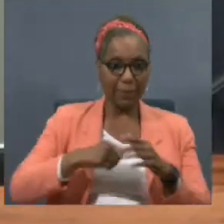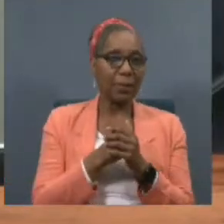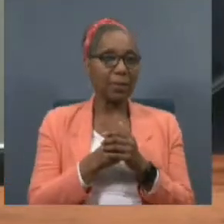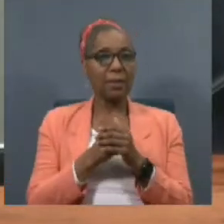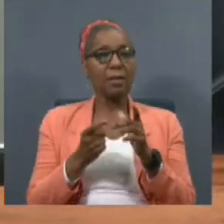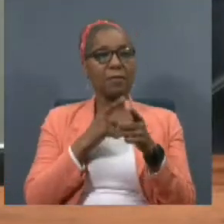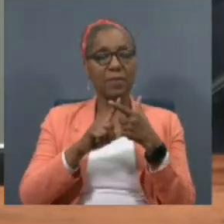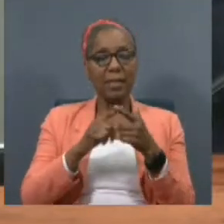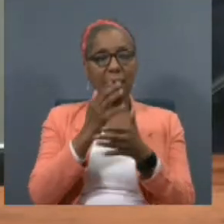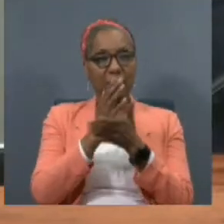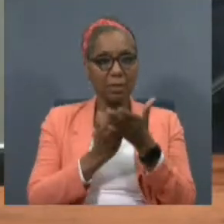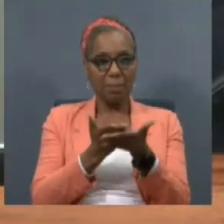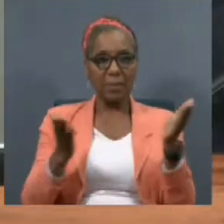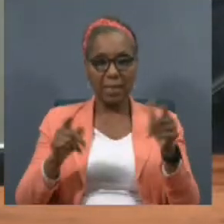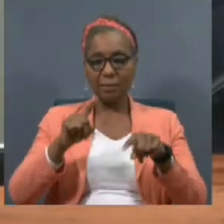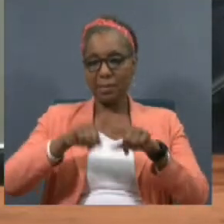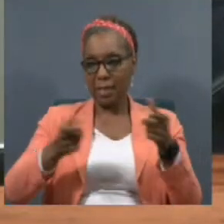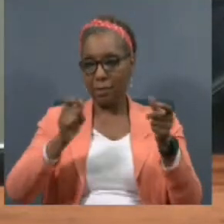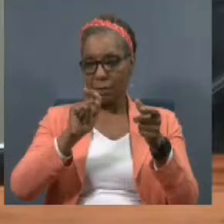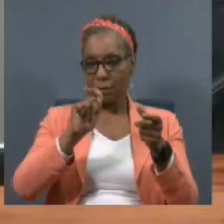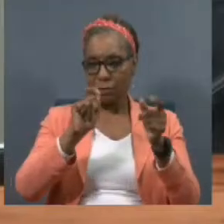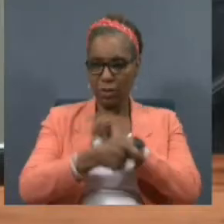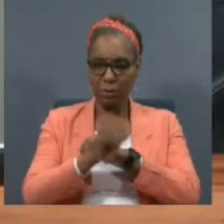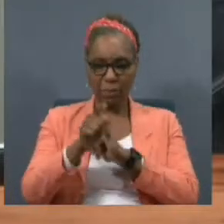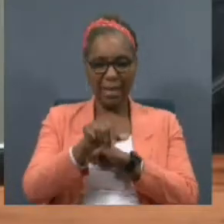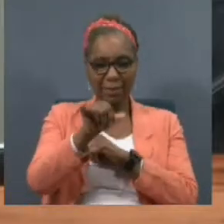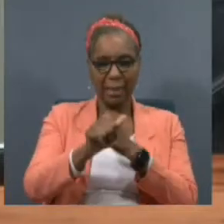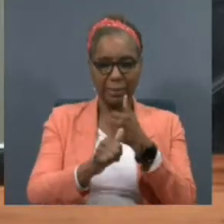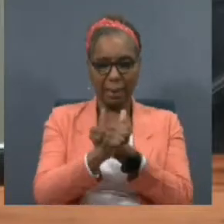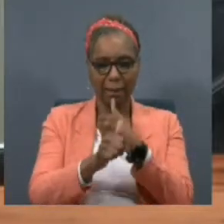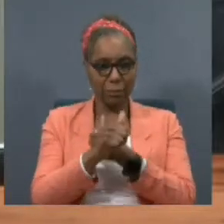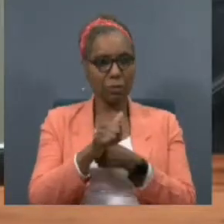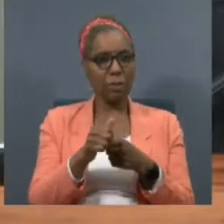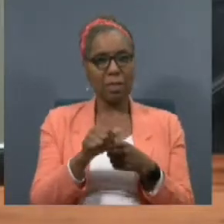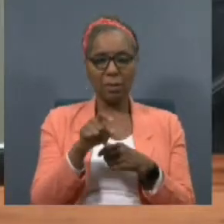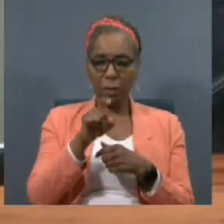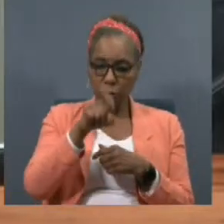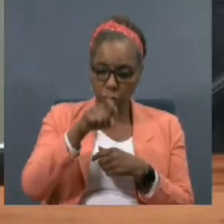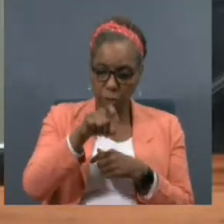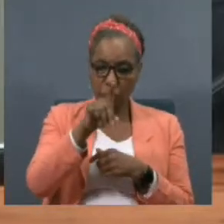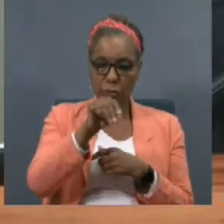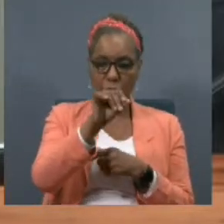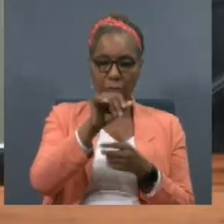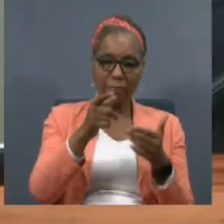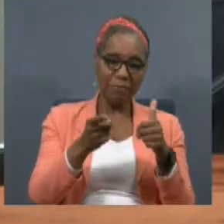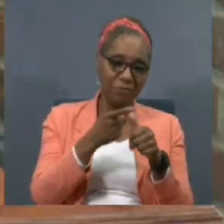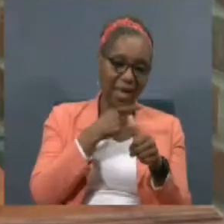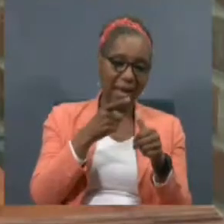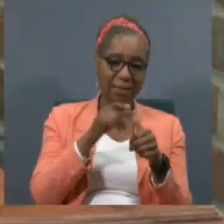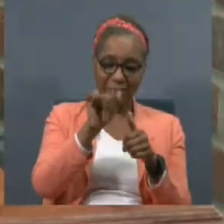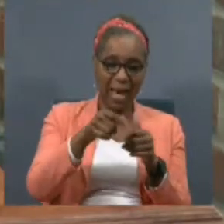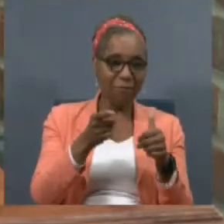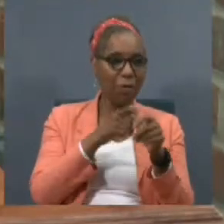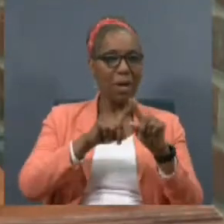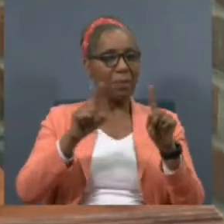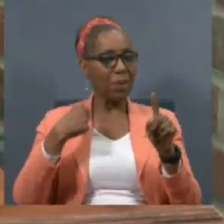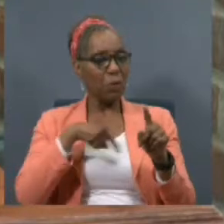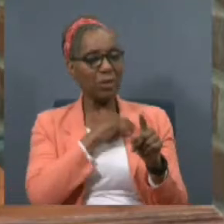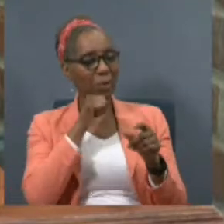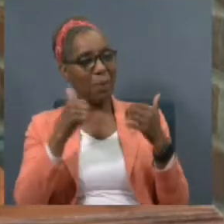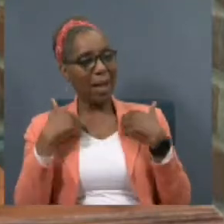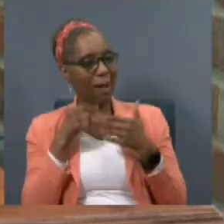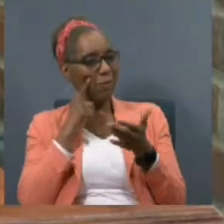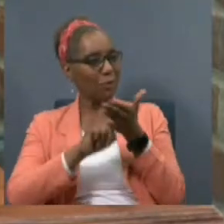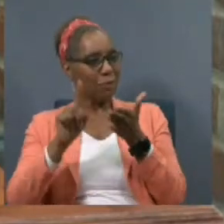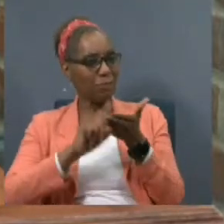then something's change and say, oh, well, wait a minute, this is a hazard, and they shouldn't have done this in the first place. But if we don't have those studies, it